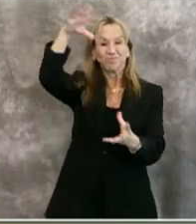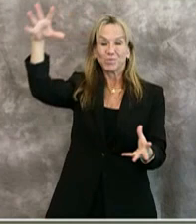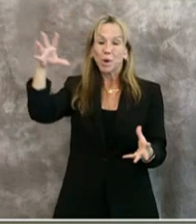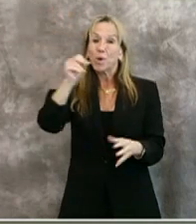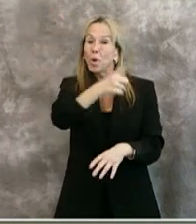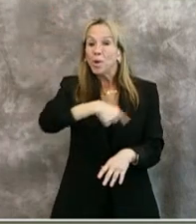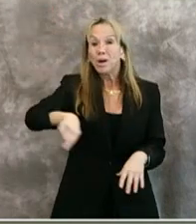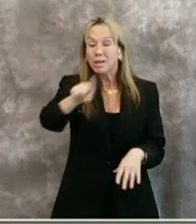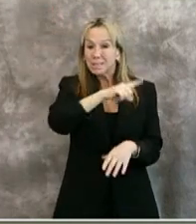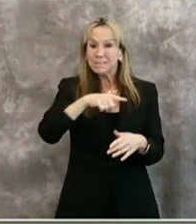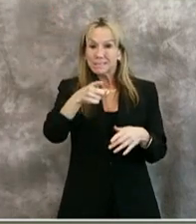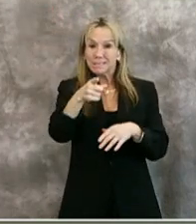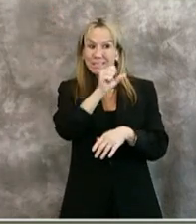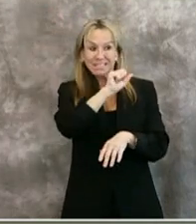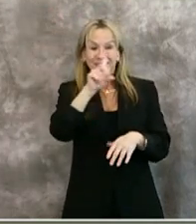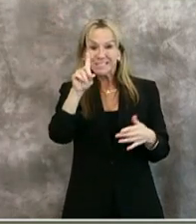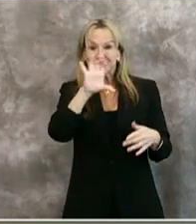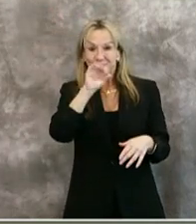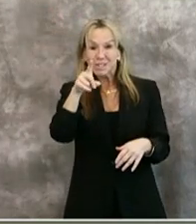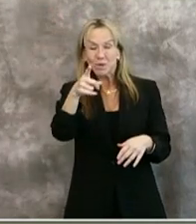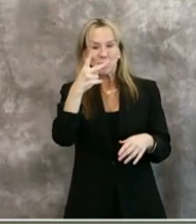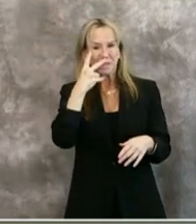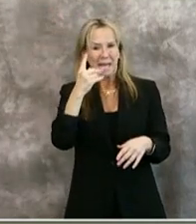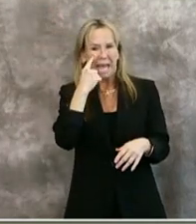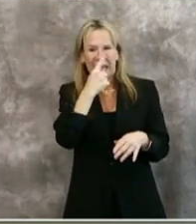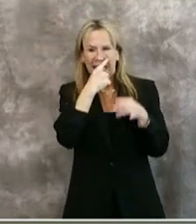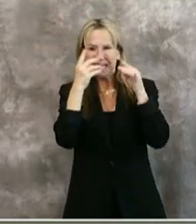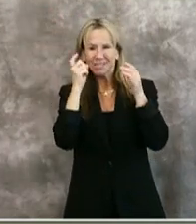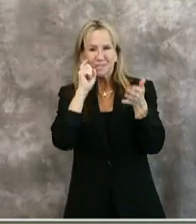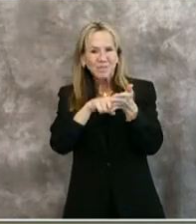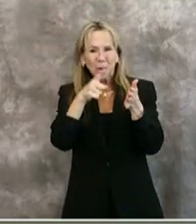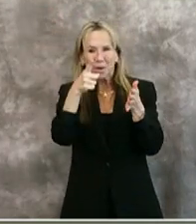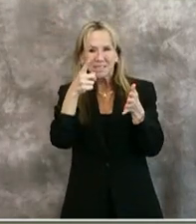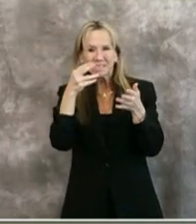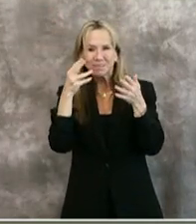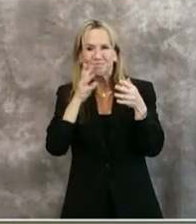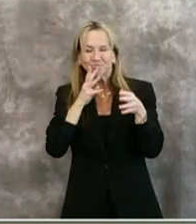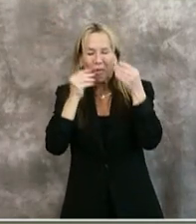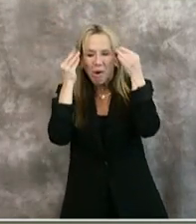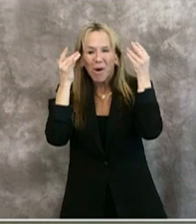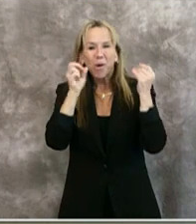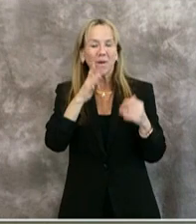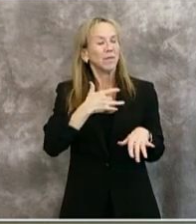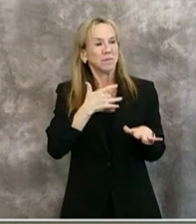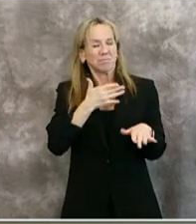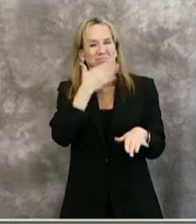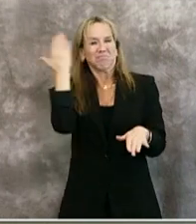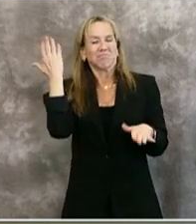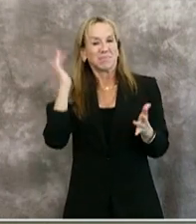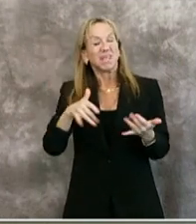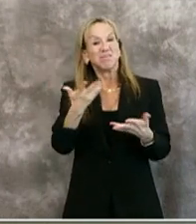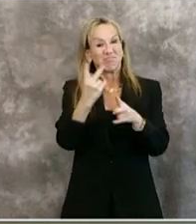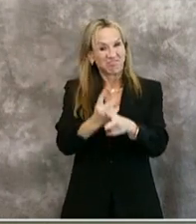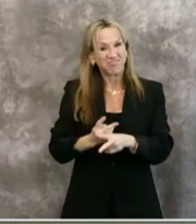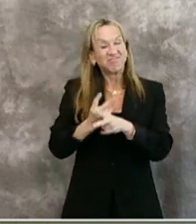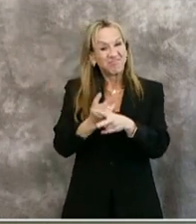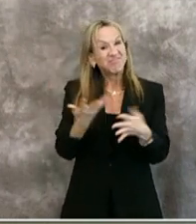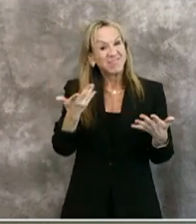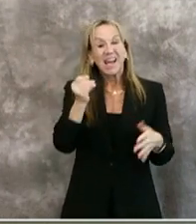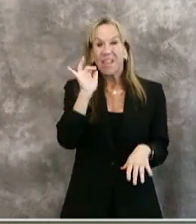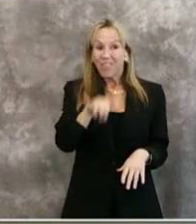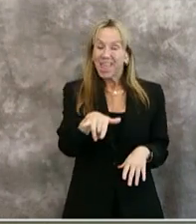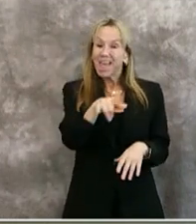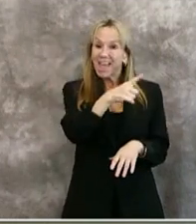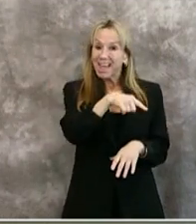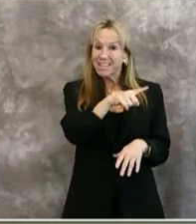being impacted if they smell smoke or if their eyes are burning. The particulate matter from the fire as well could be a compounding factor for